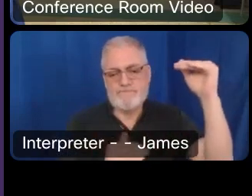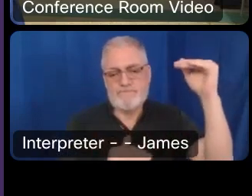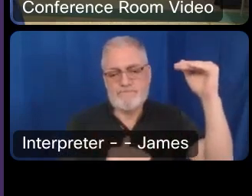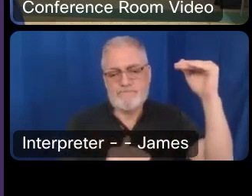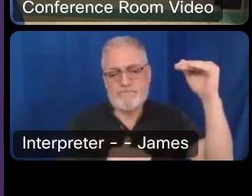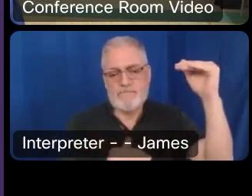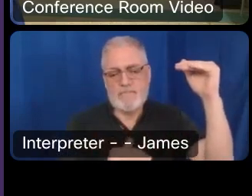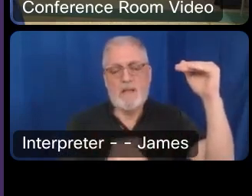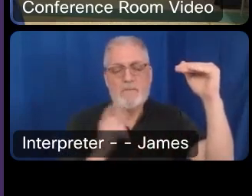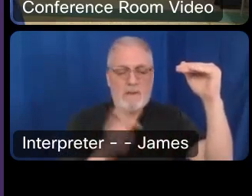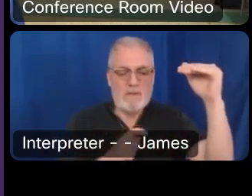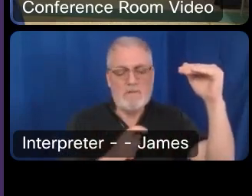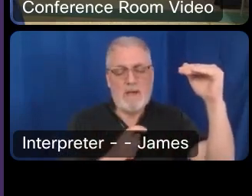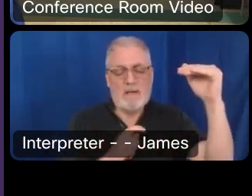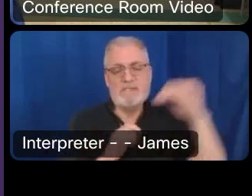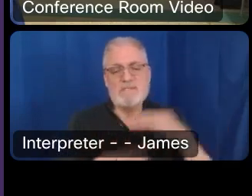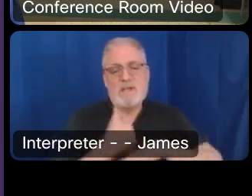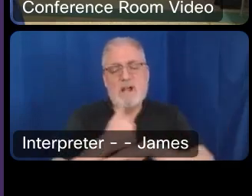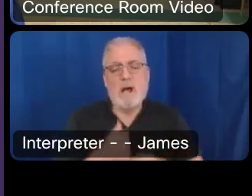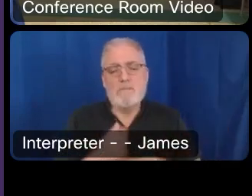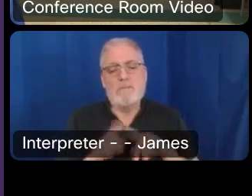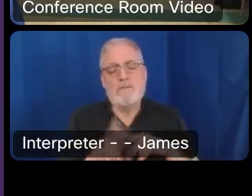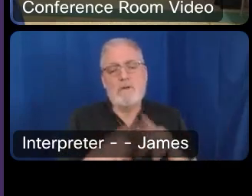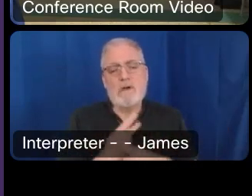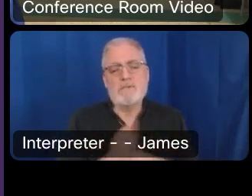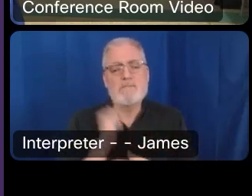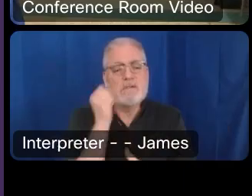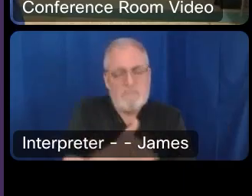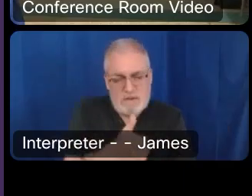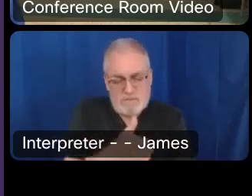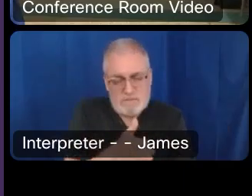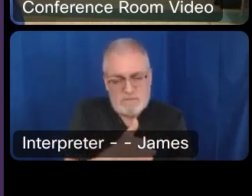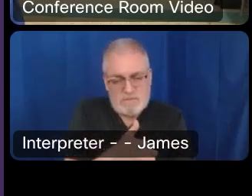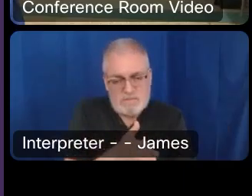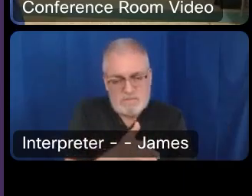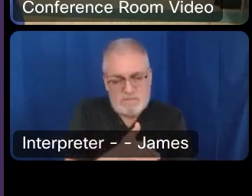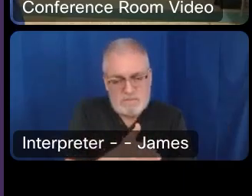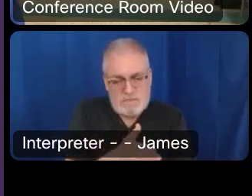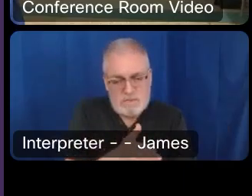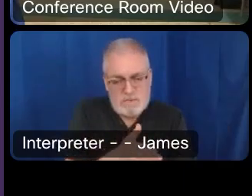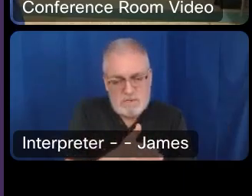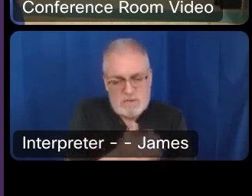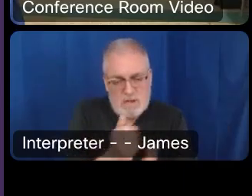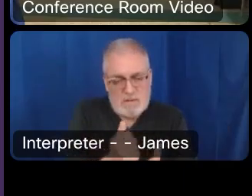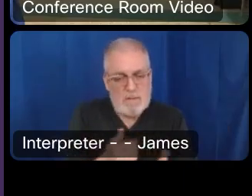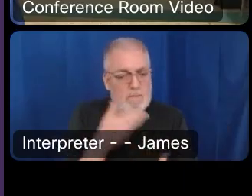with understanding what it takes to be healthier and well, and